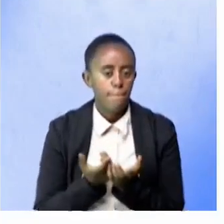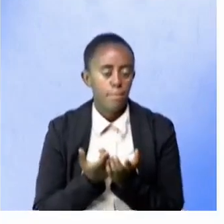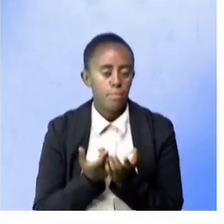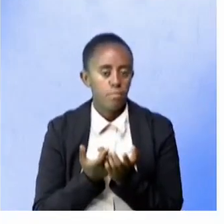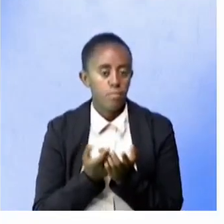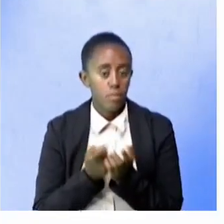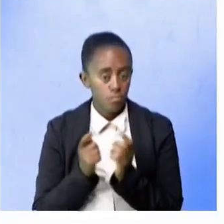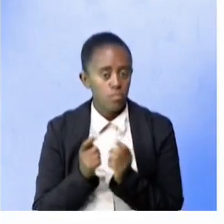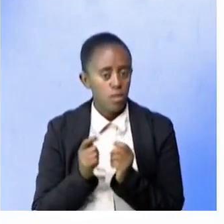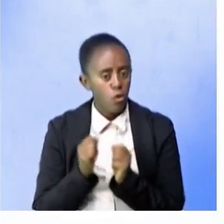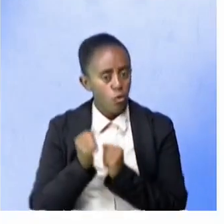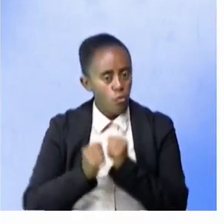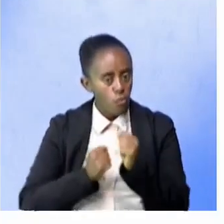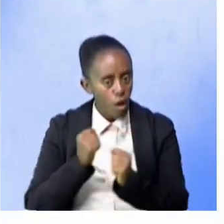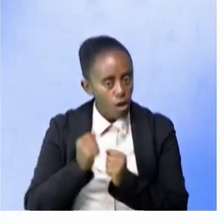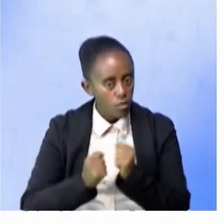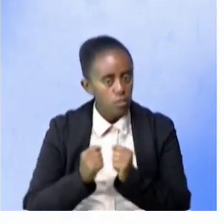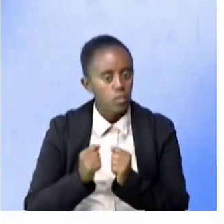Run quickly.